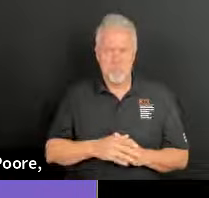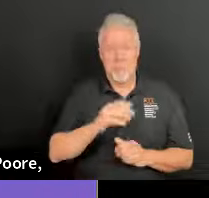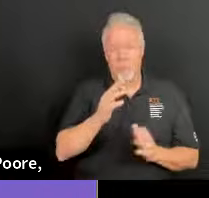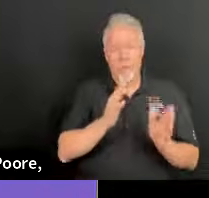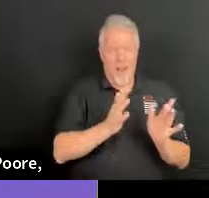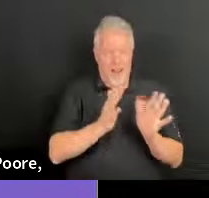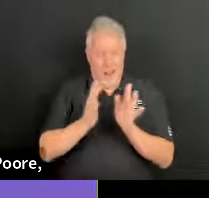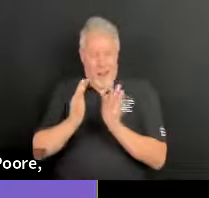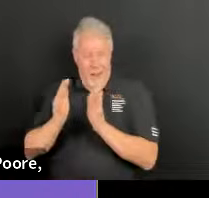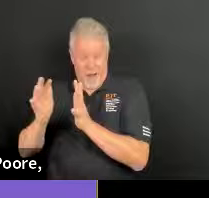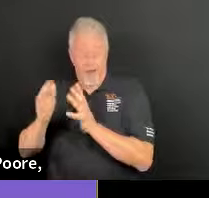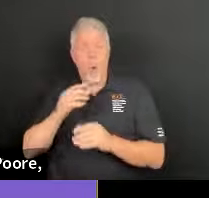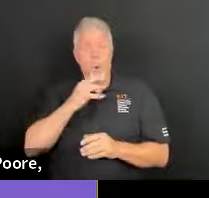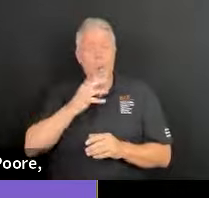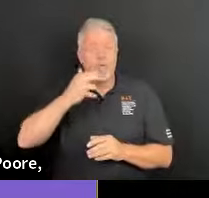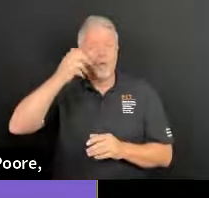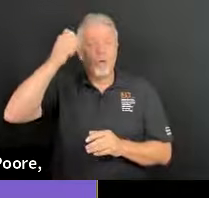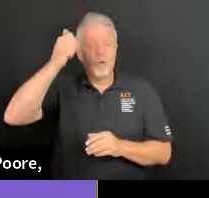50%.